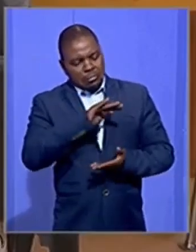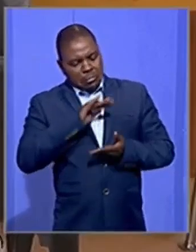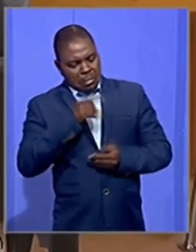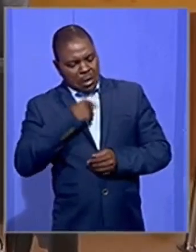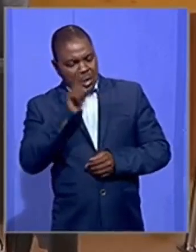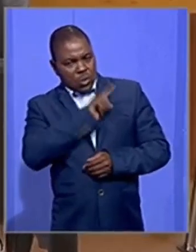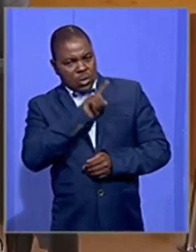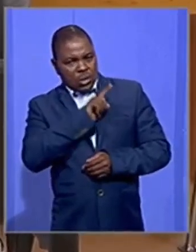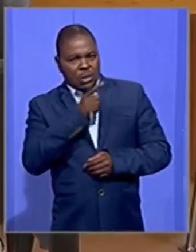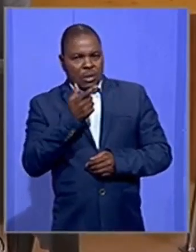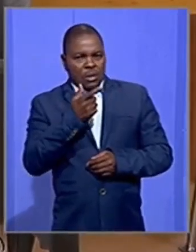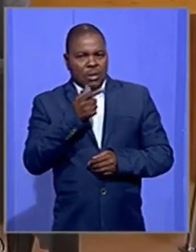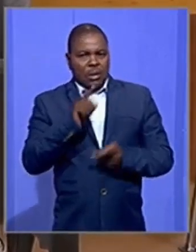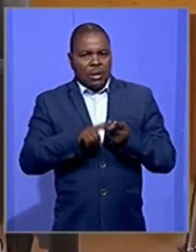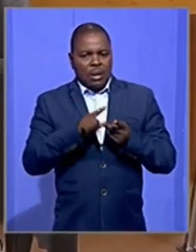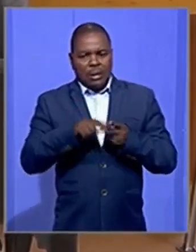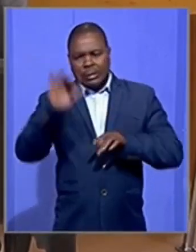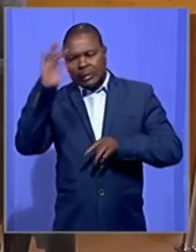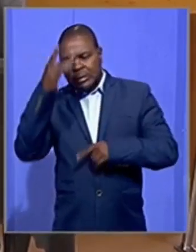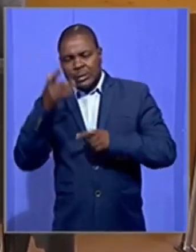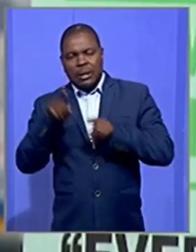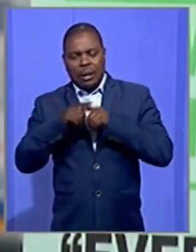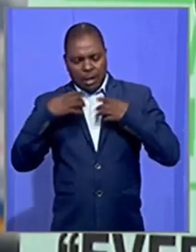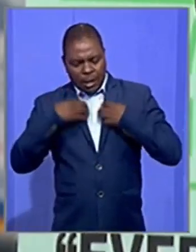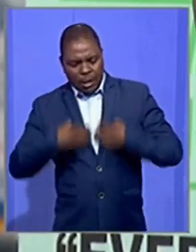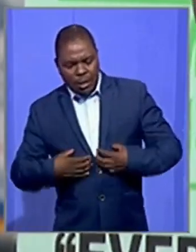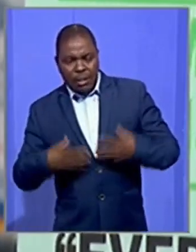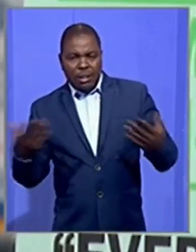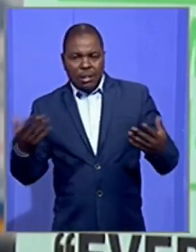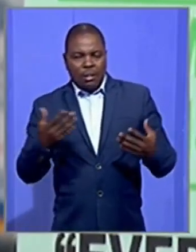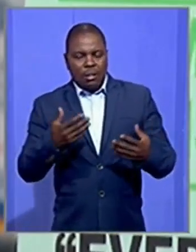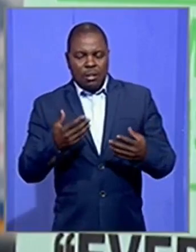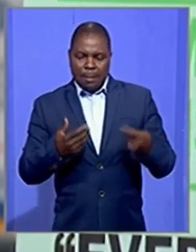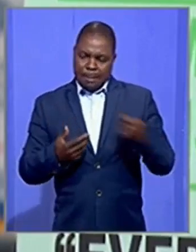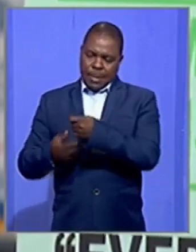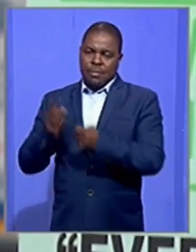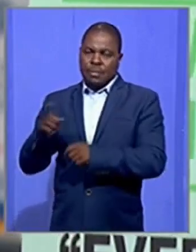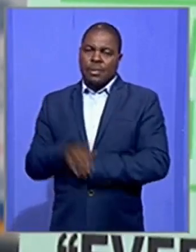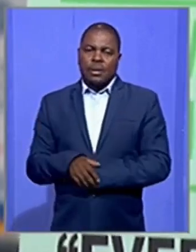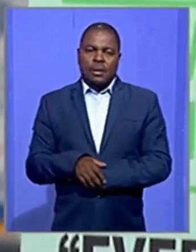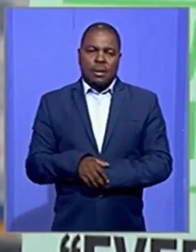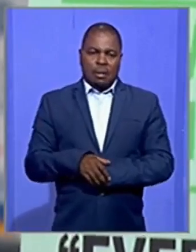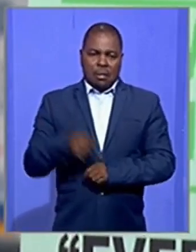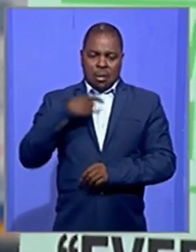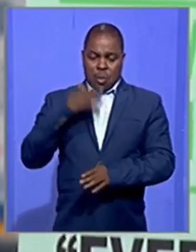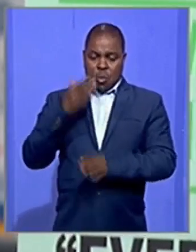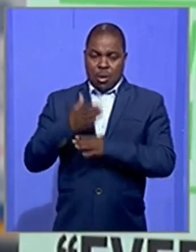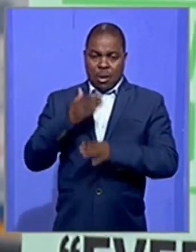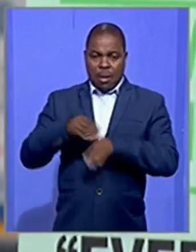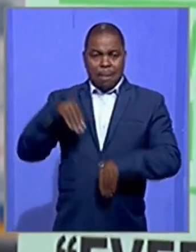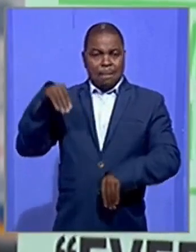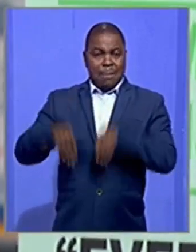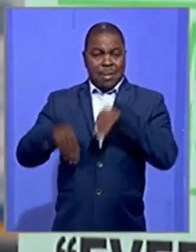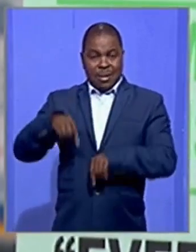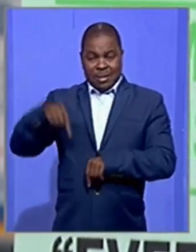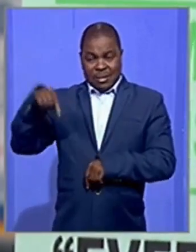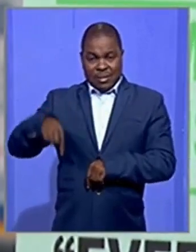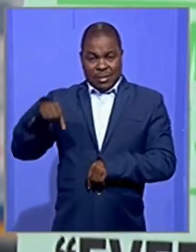fitlhetswe fa ba ne ba tshwarwa ke malwetsi a mafatlha. Ke sebeditse mmaenong ona wa mona